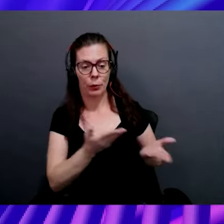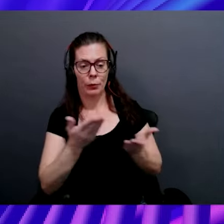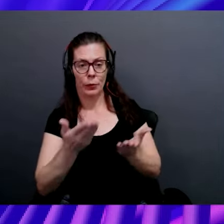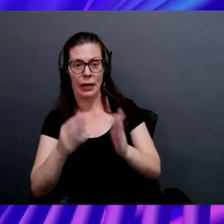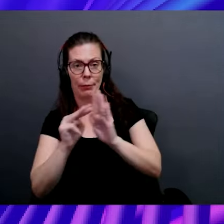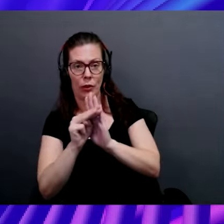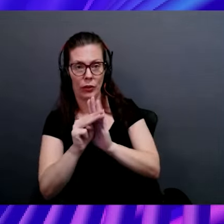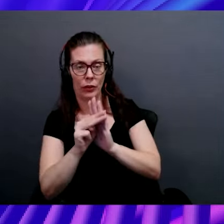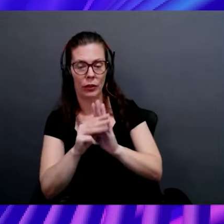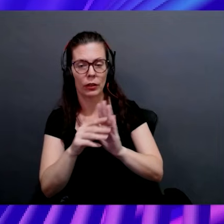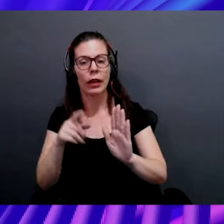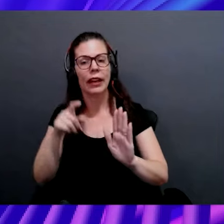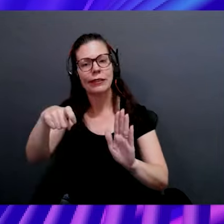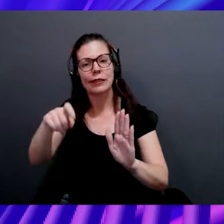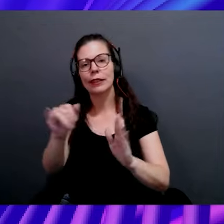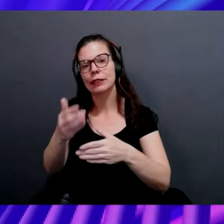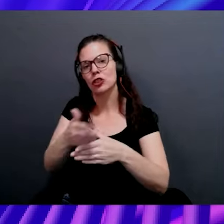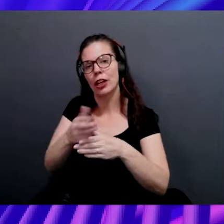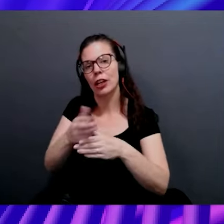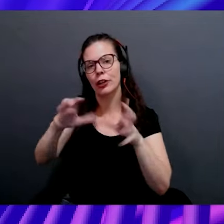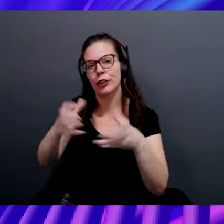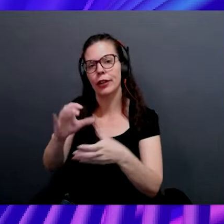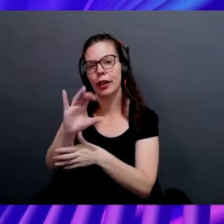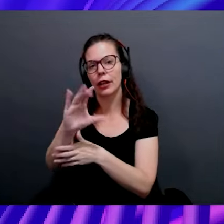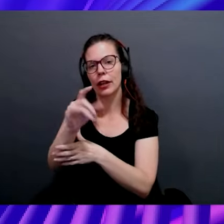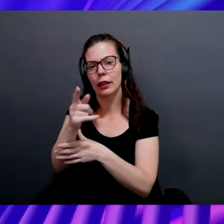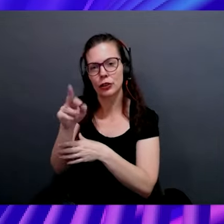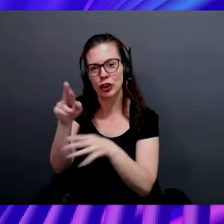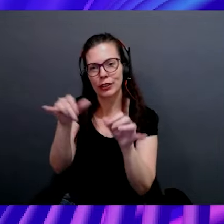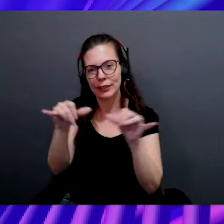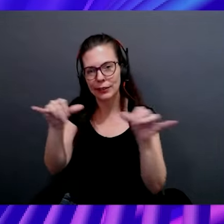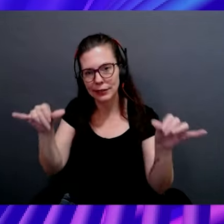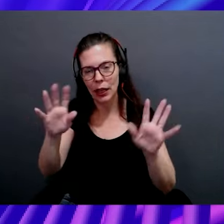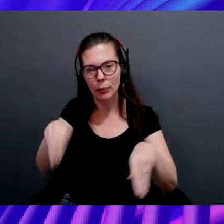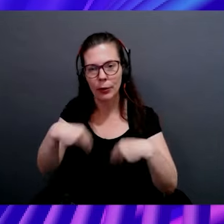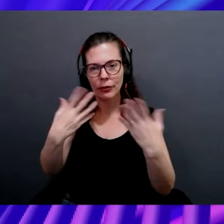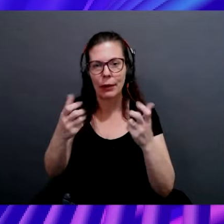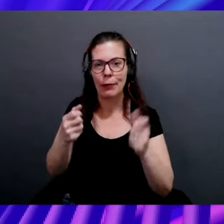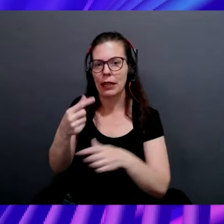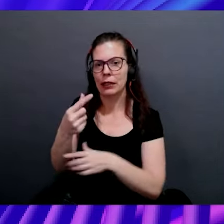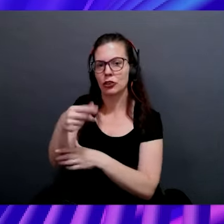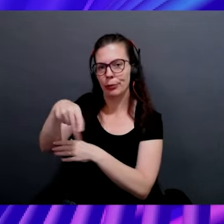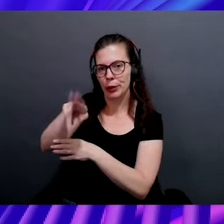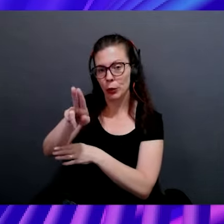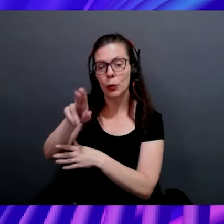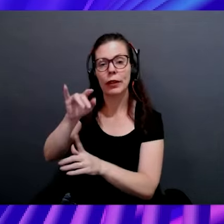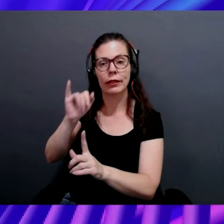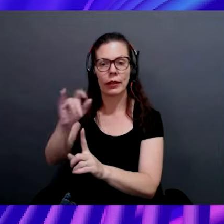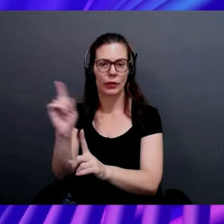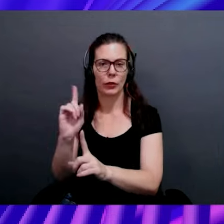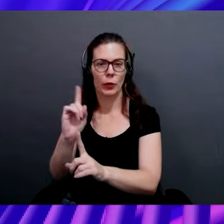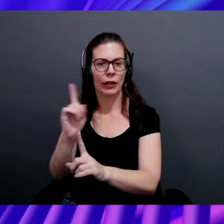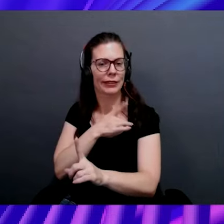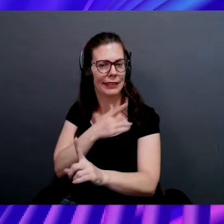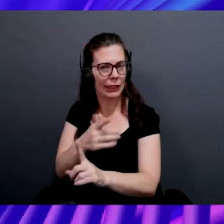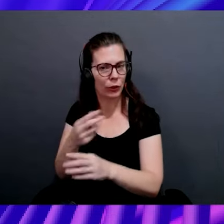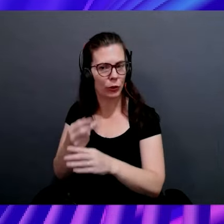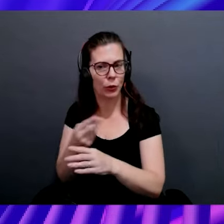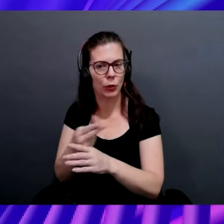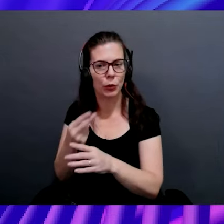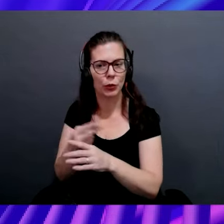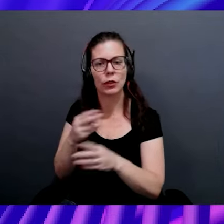need kind of a shared cluster which could scale up and provide them with a lot of GPUs. And that's where they tend to use open